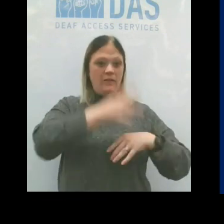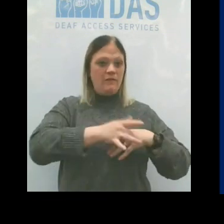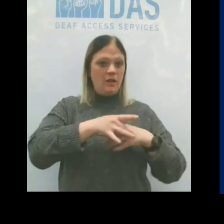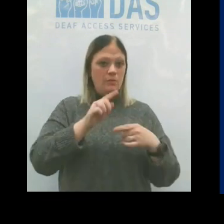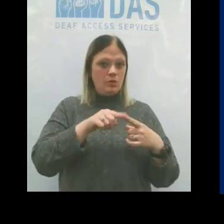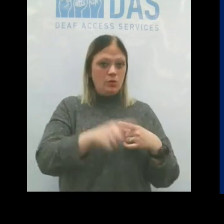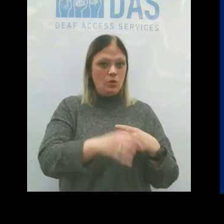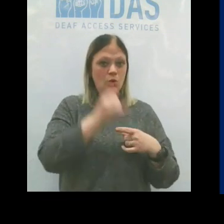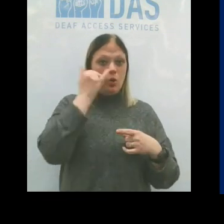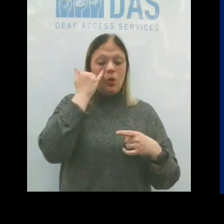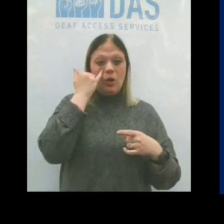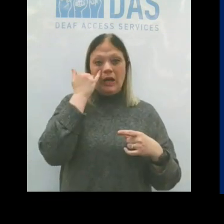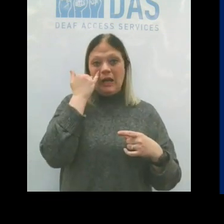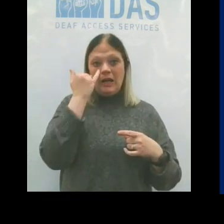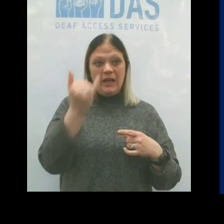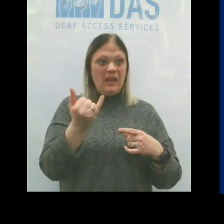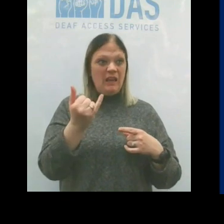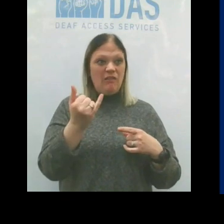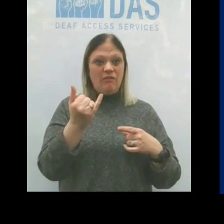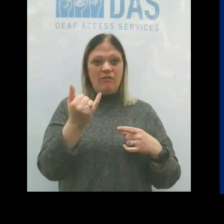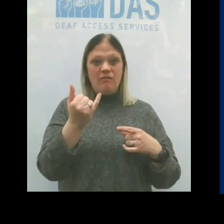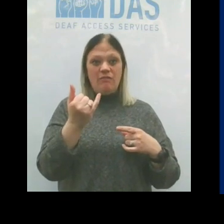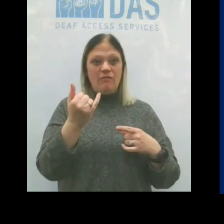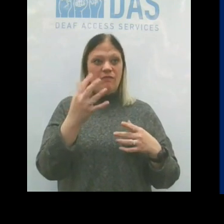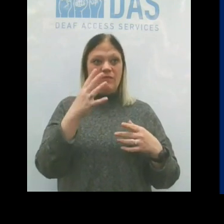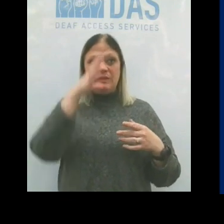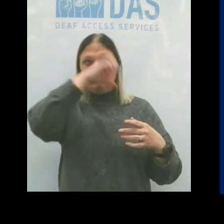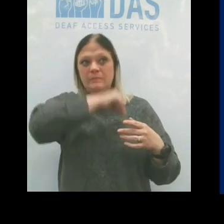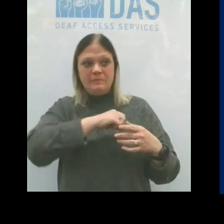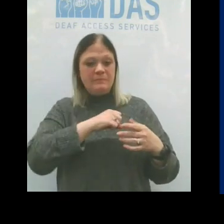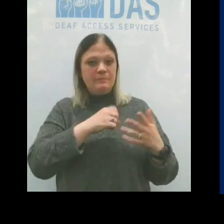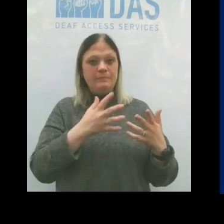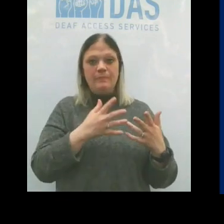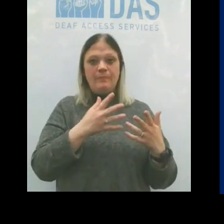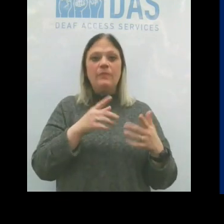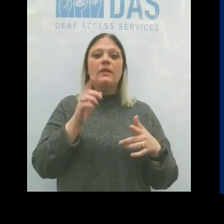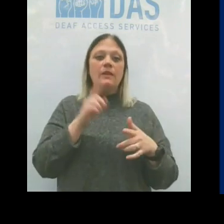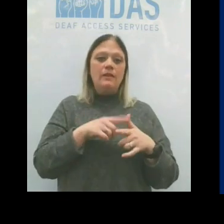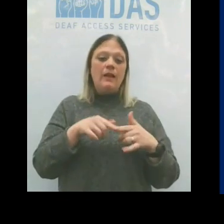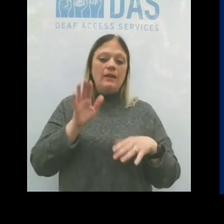If somehow that gets missed, it's on our Erie County website at